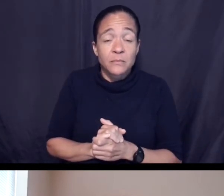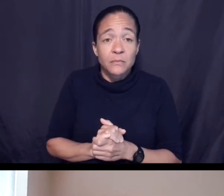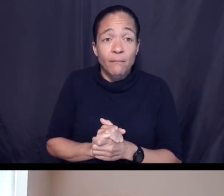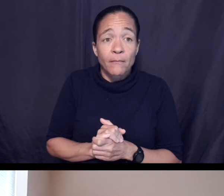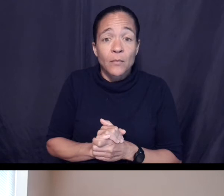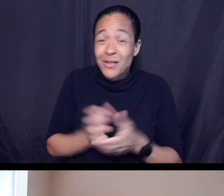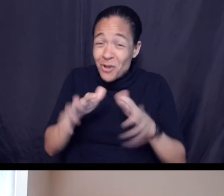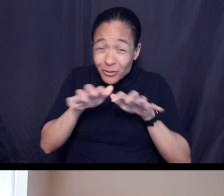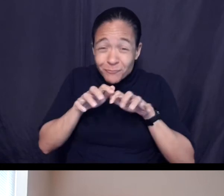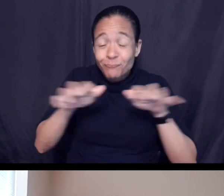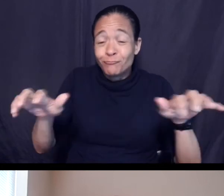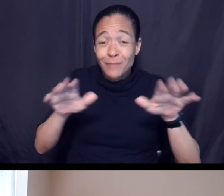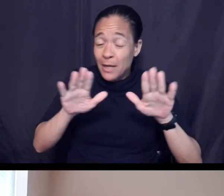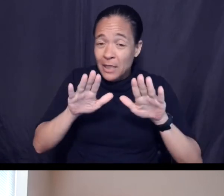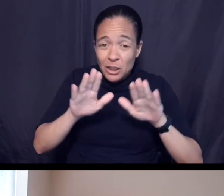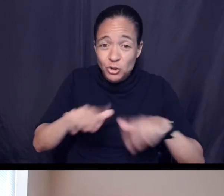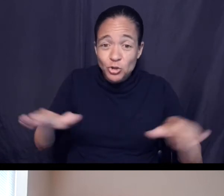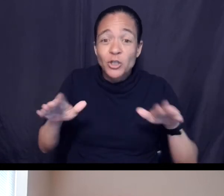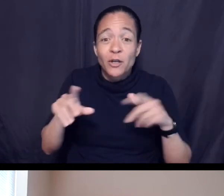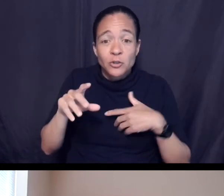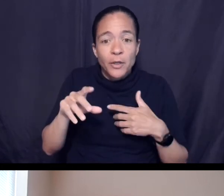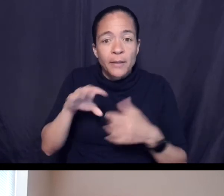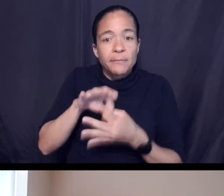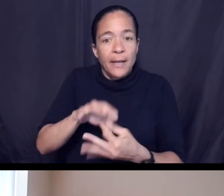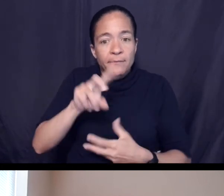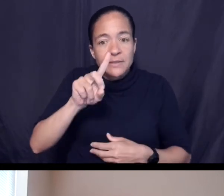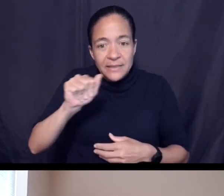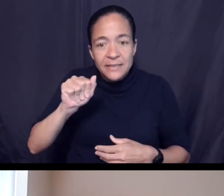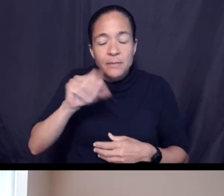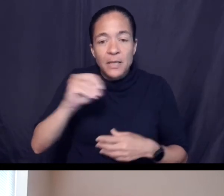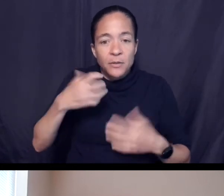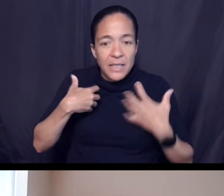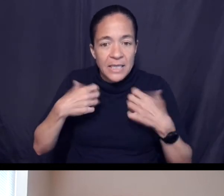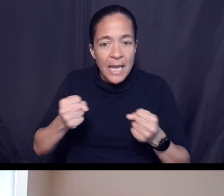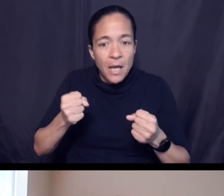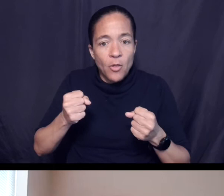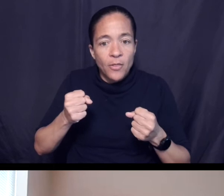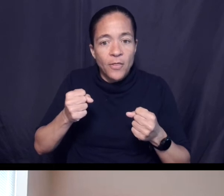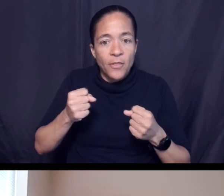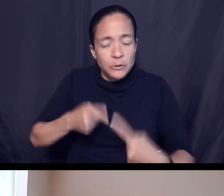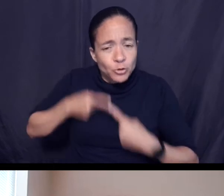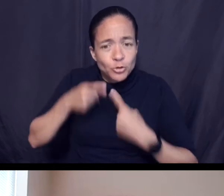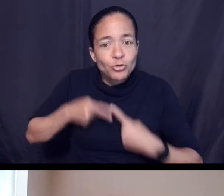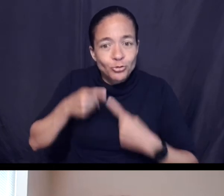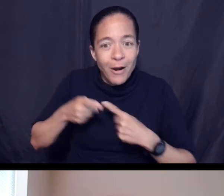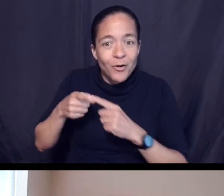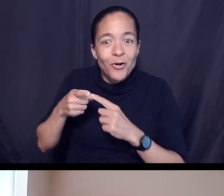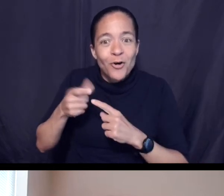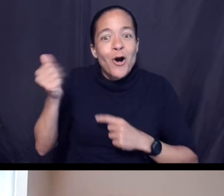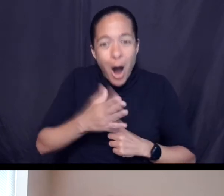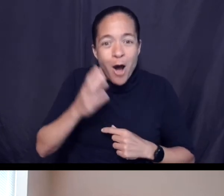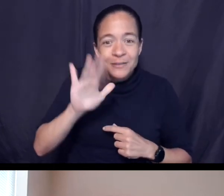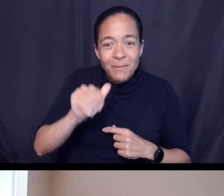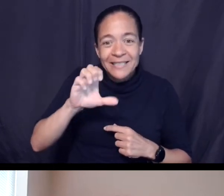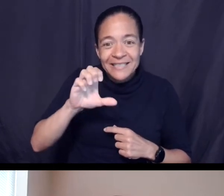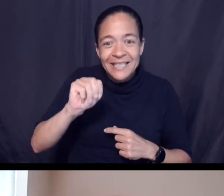many, thousands of children who have disabilities and health conditions due to congenital CMV that